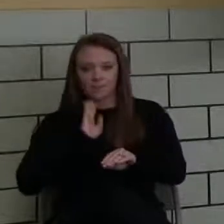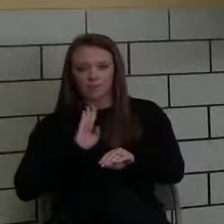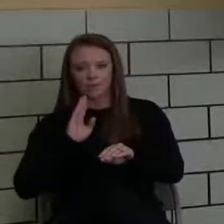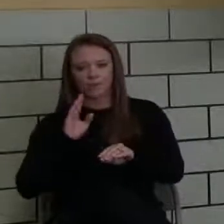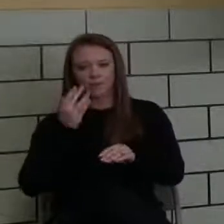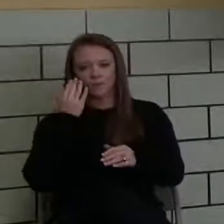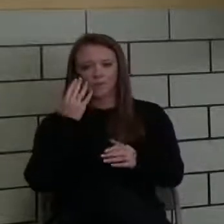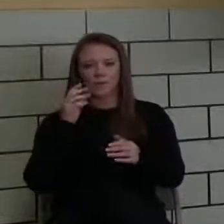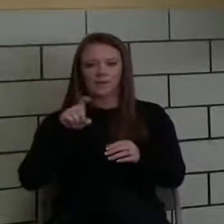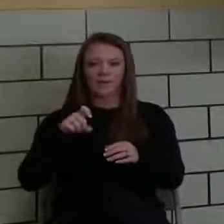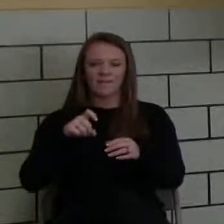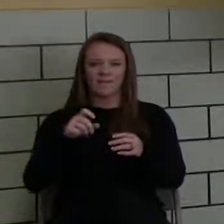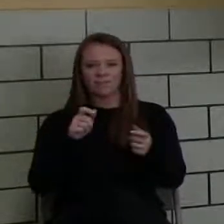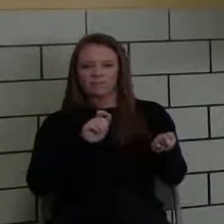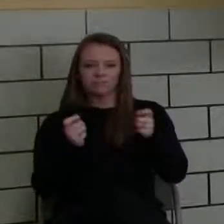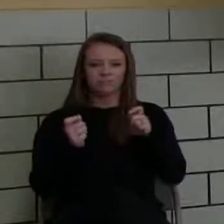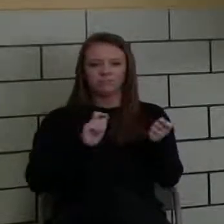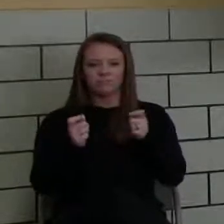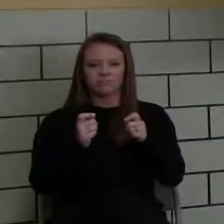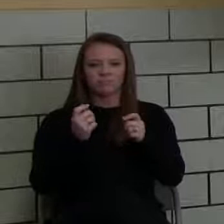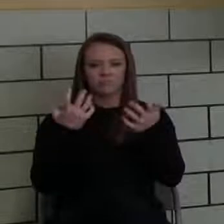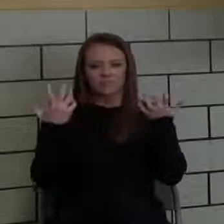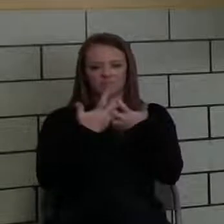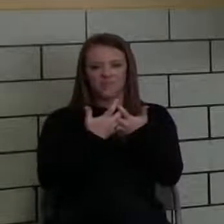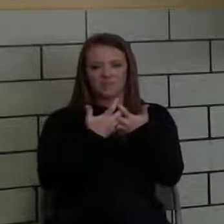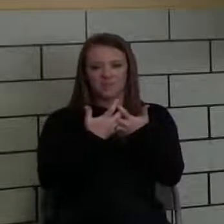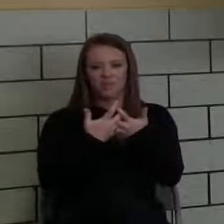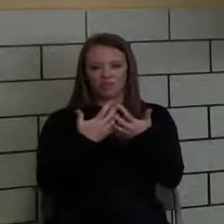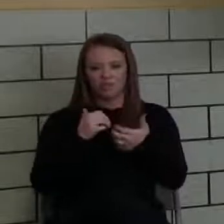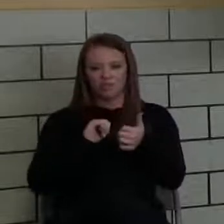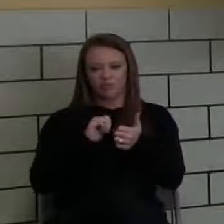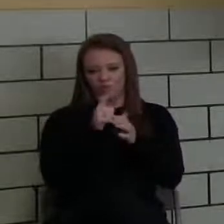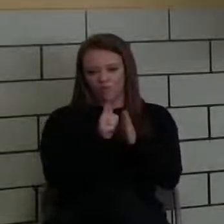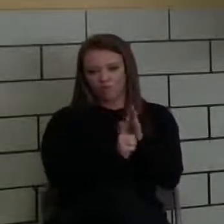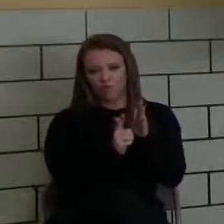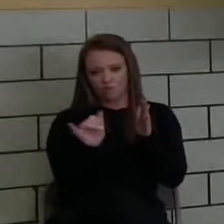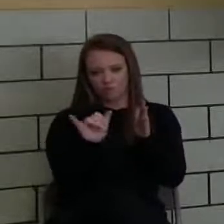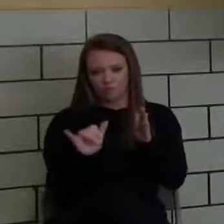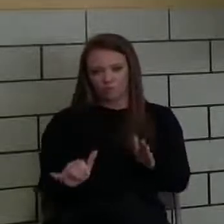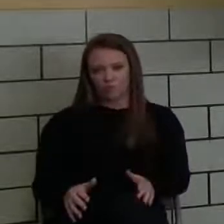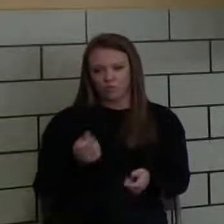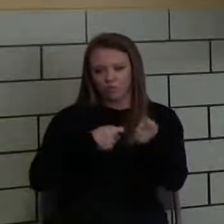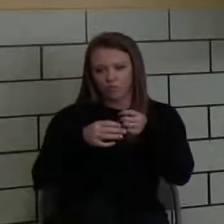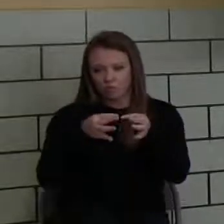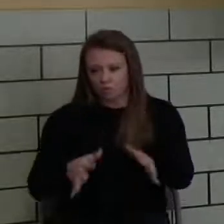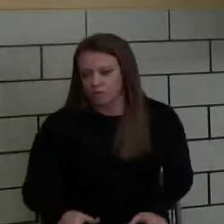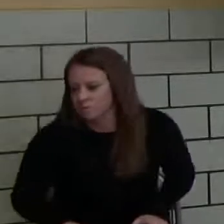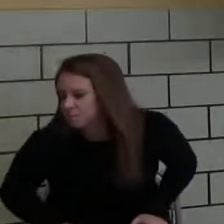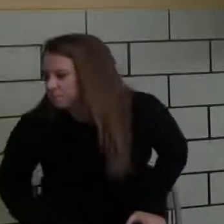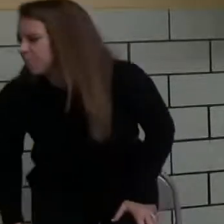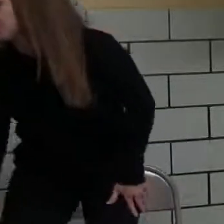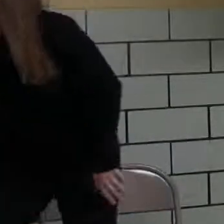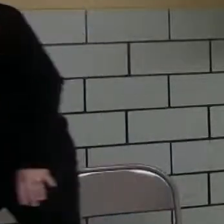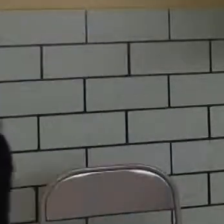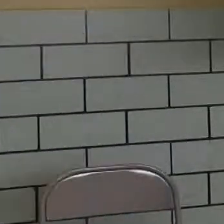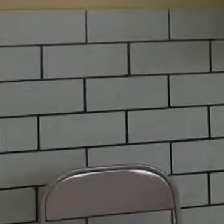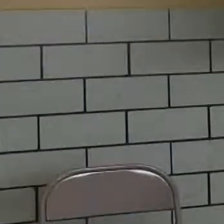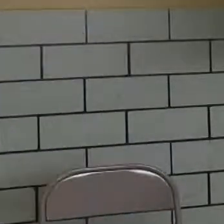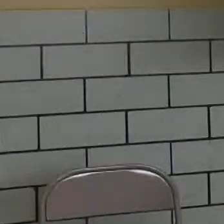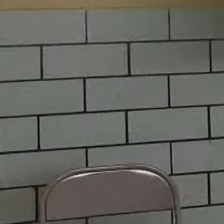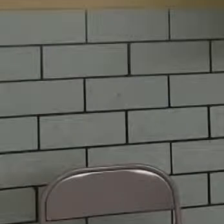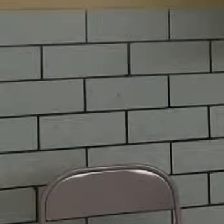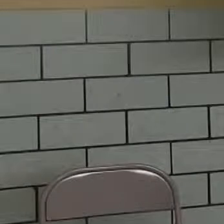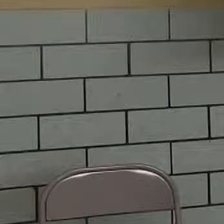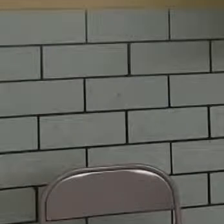So the city will provide that space, but the businesses themselves would put in place those cafe tables.